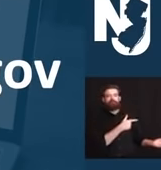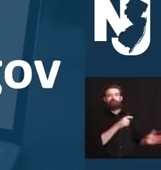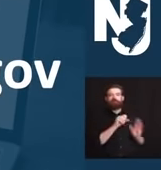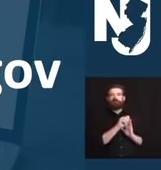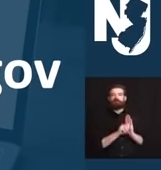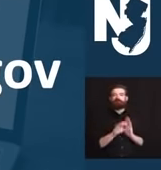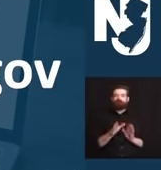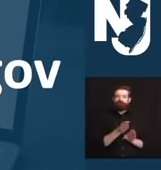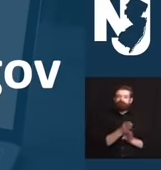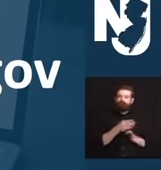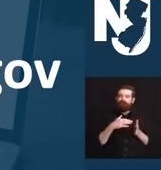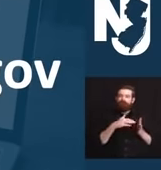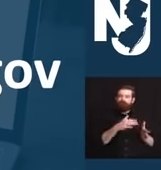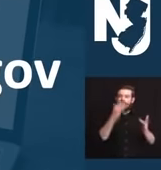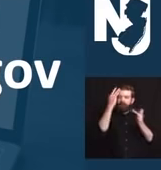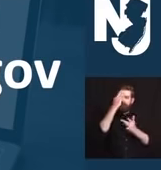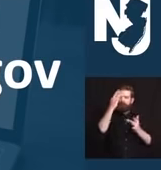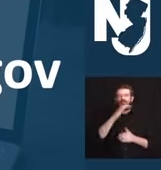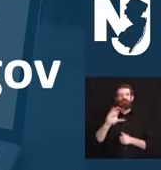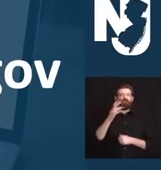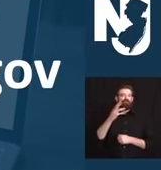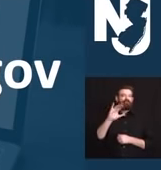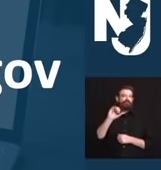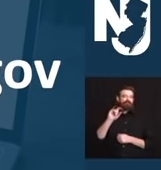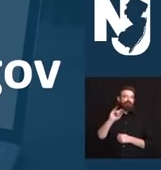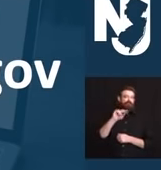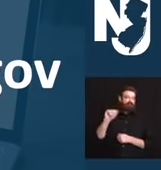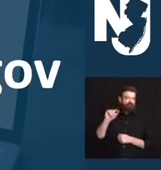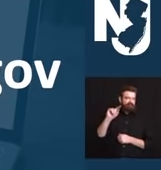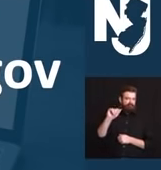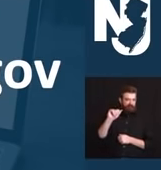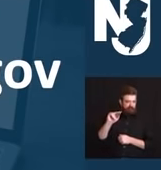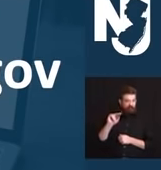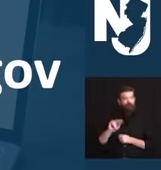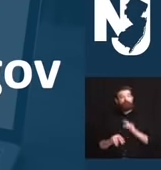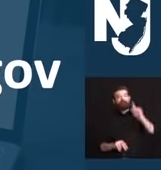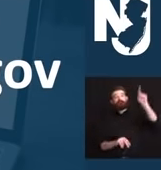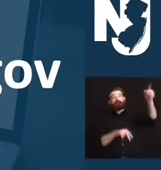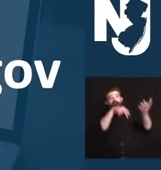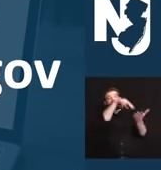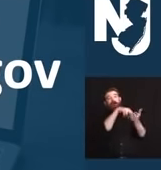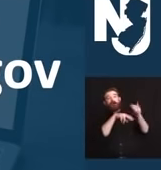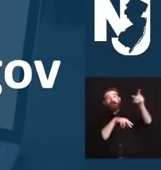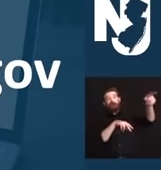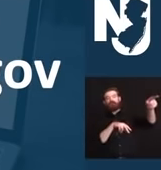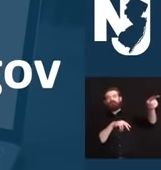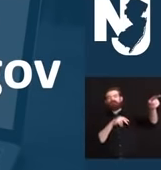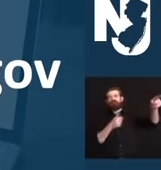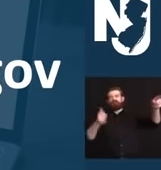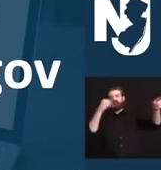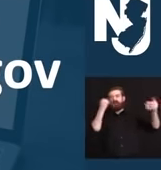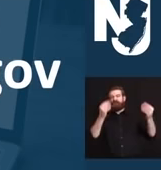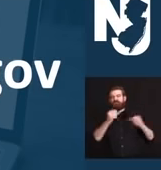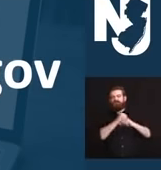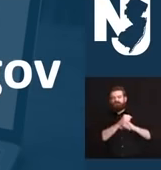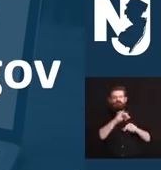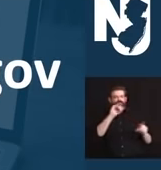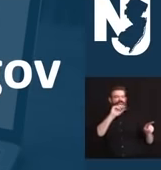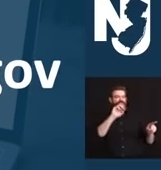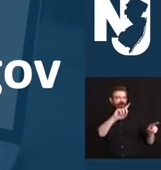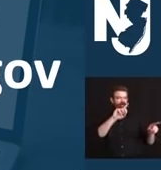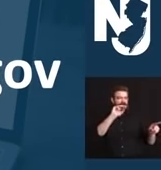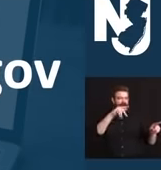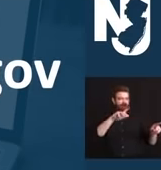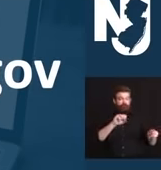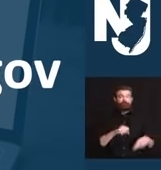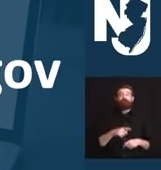us, Director of the Office of Homeland Security and Preparedness. Colonel Pat Callahan is not with us, but it's for good reason. And that is